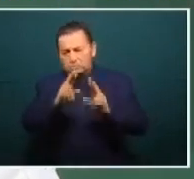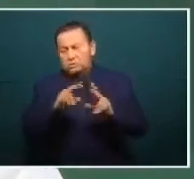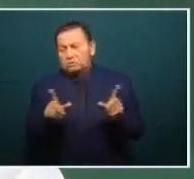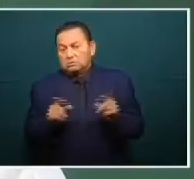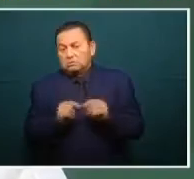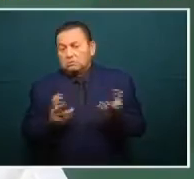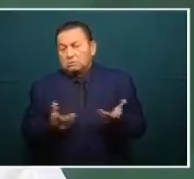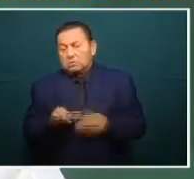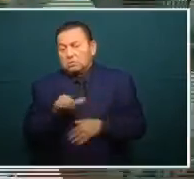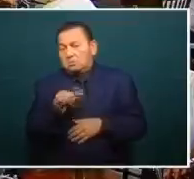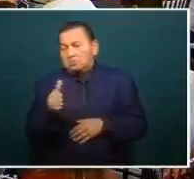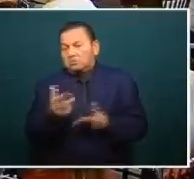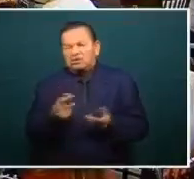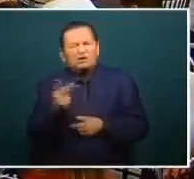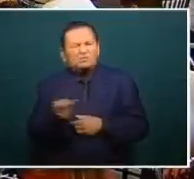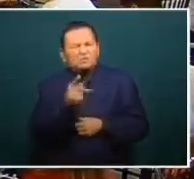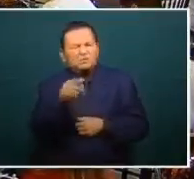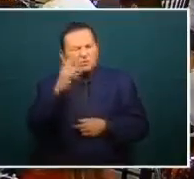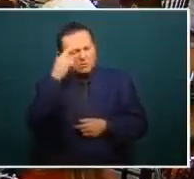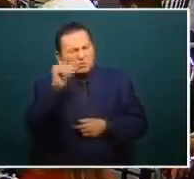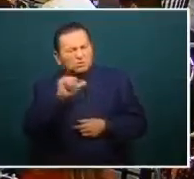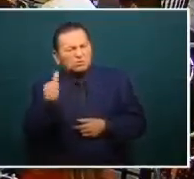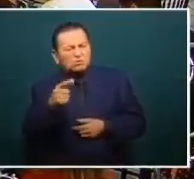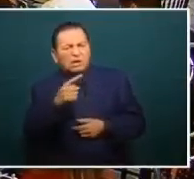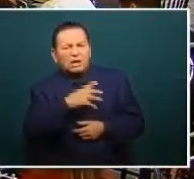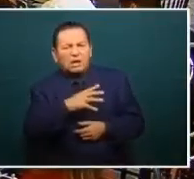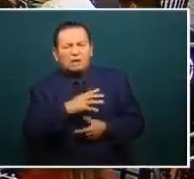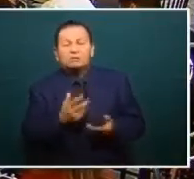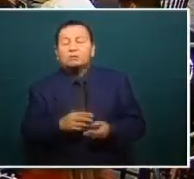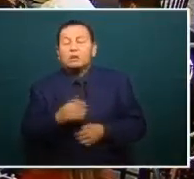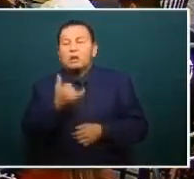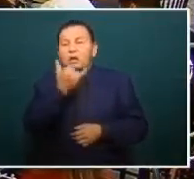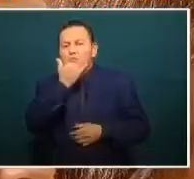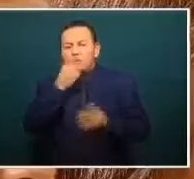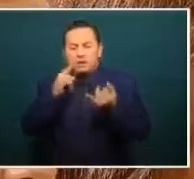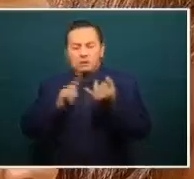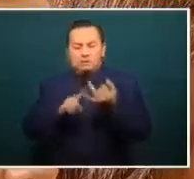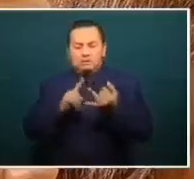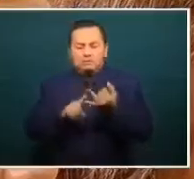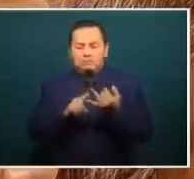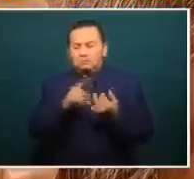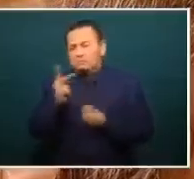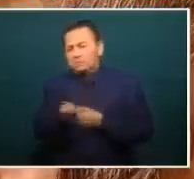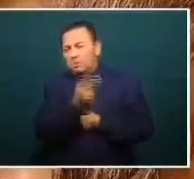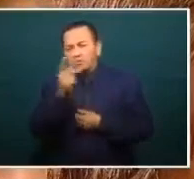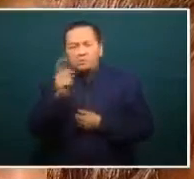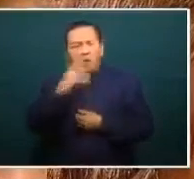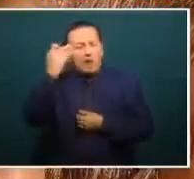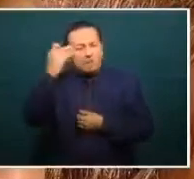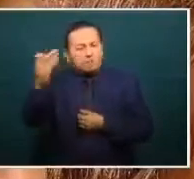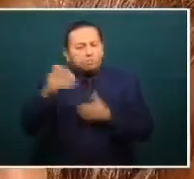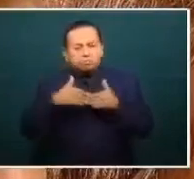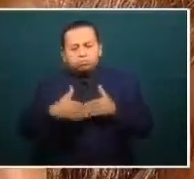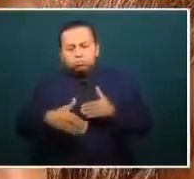And we're respectful of human rights. And what else did you ask?